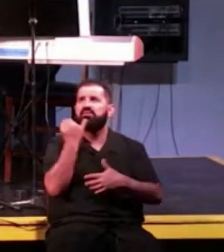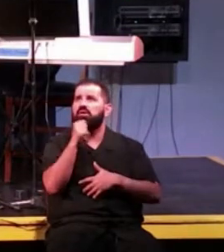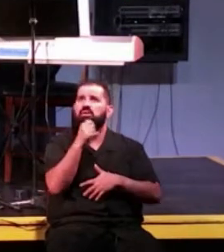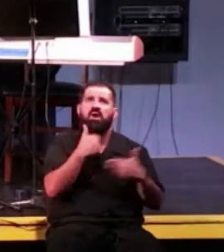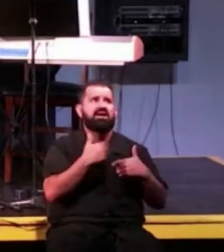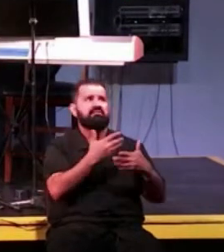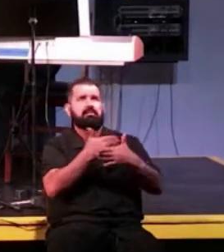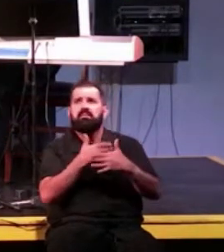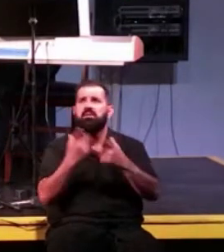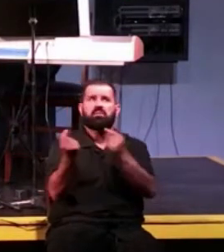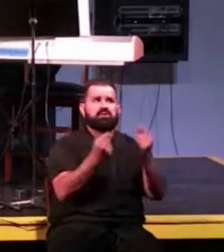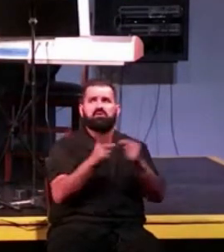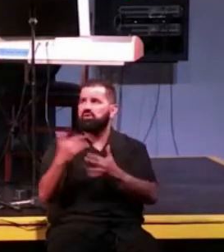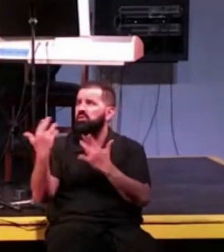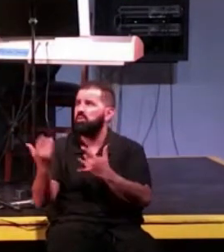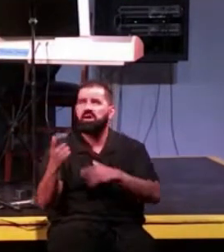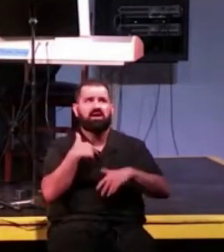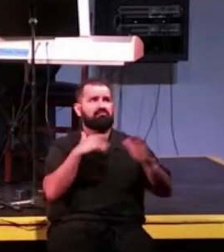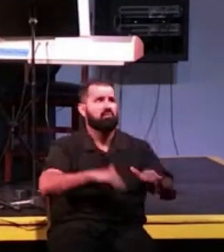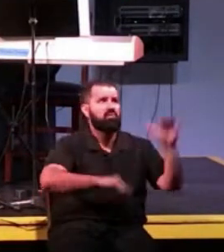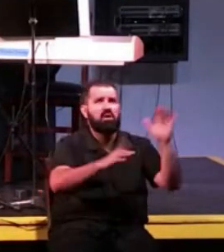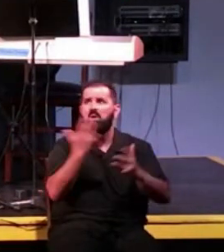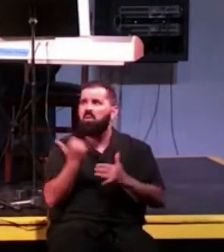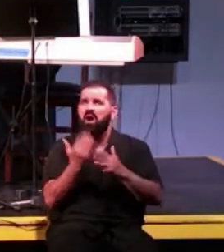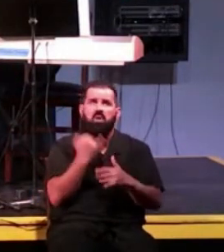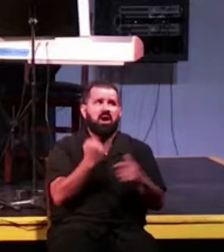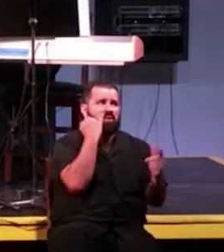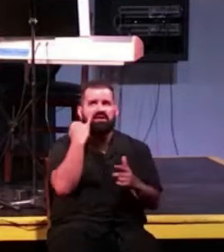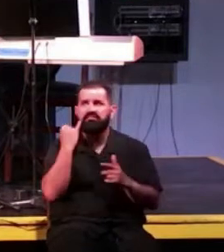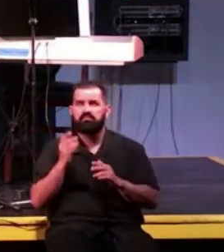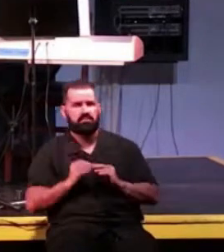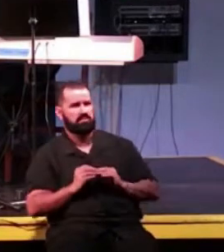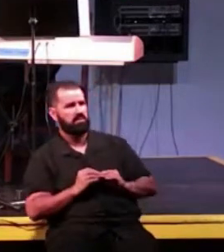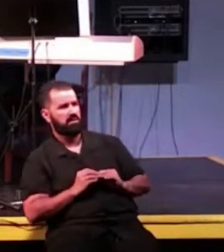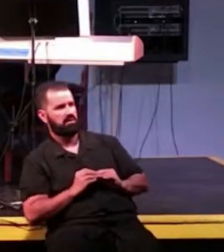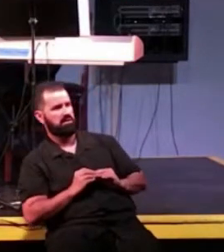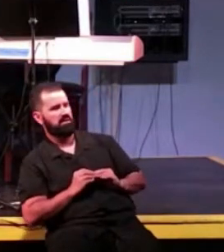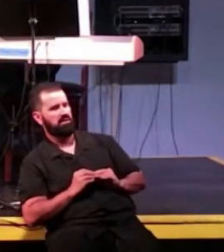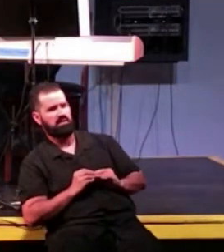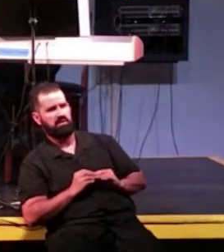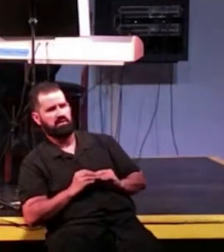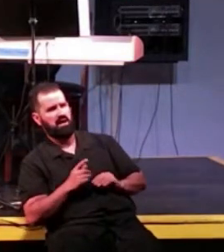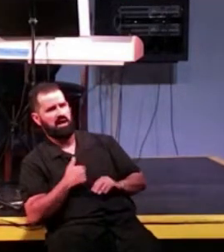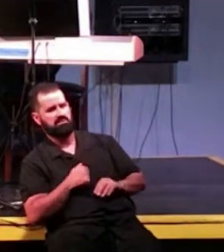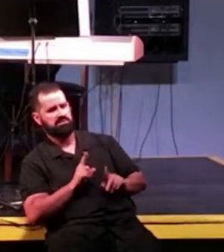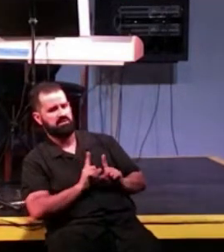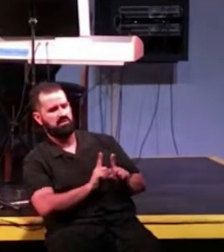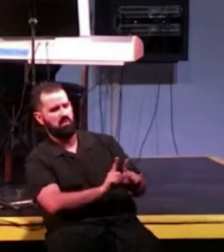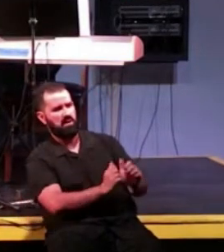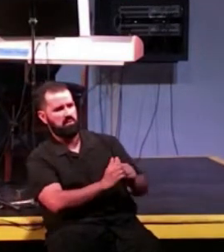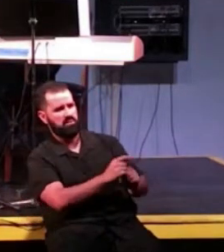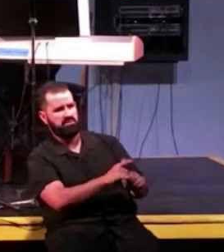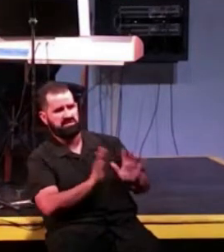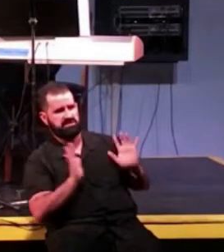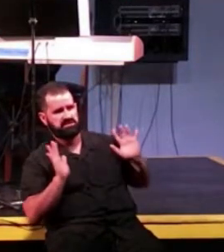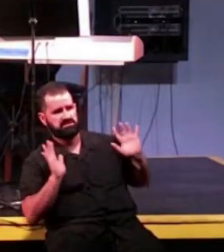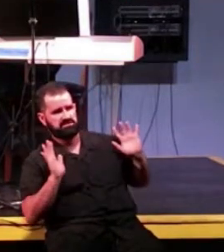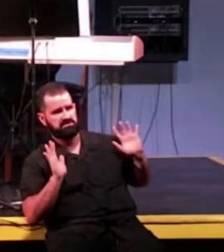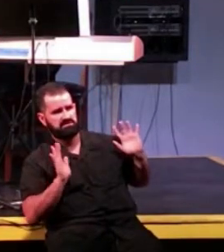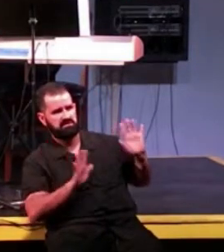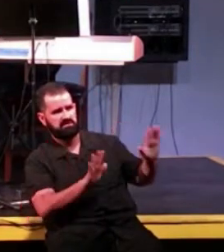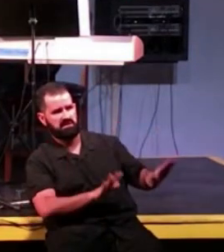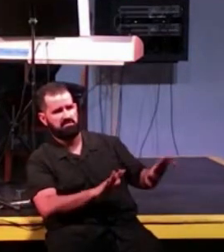baby, what am I going to do? Are you going to wait? Are you going to be here? What if? And everyone's like, girl, we just said we're going to walk with you.